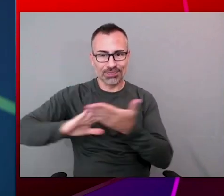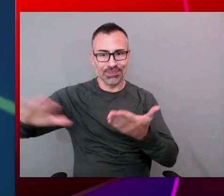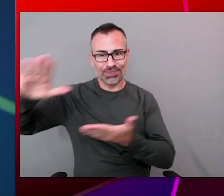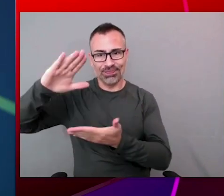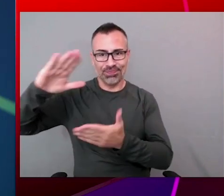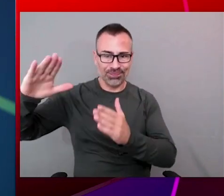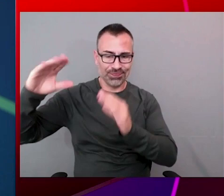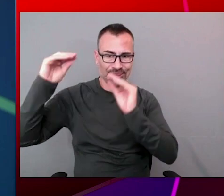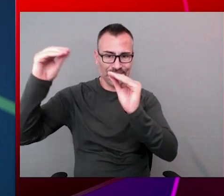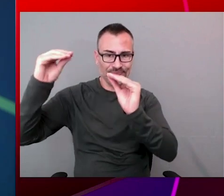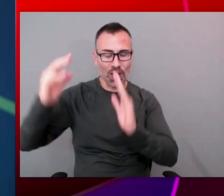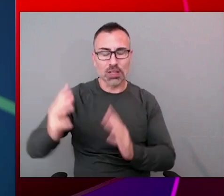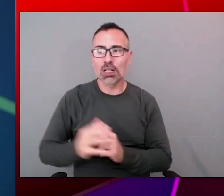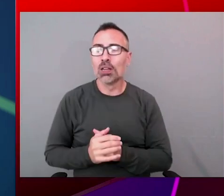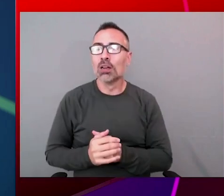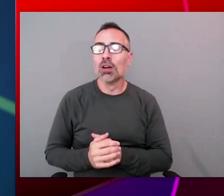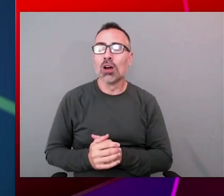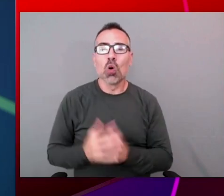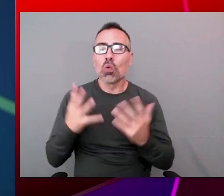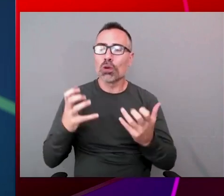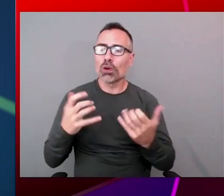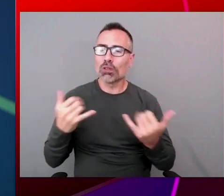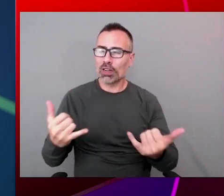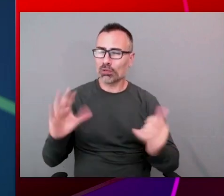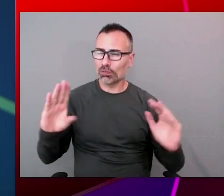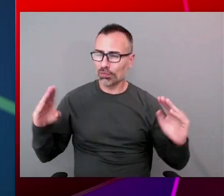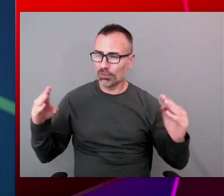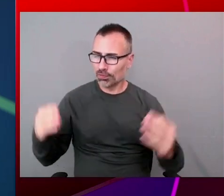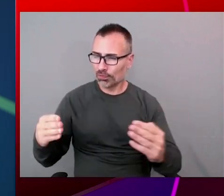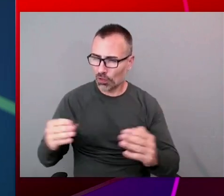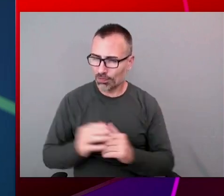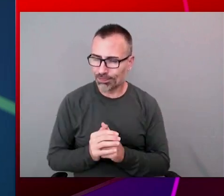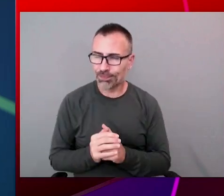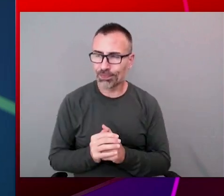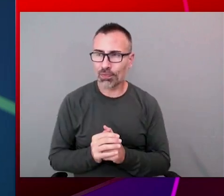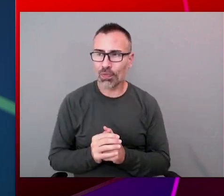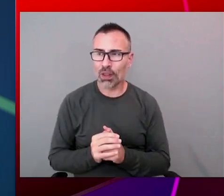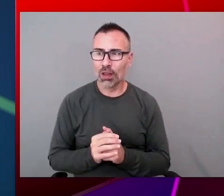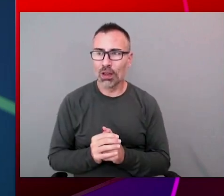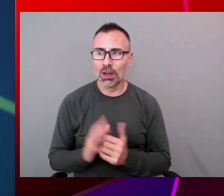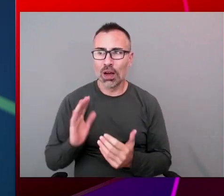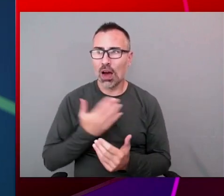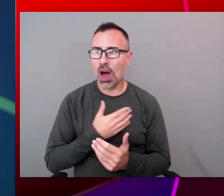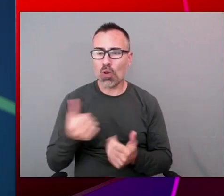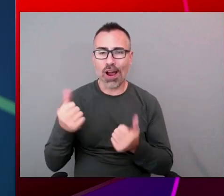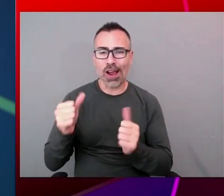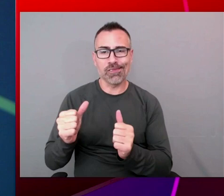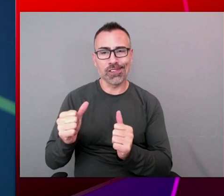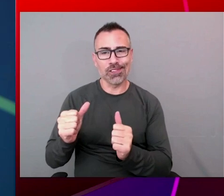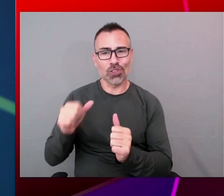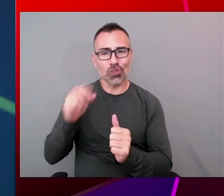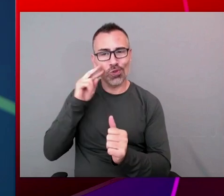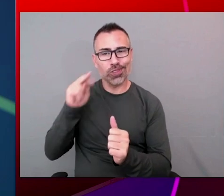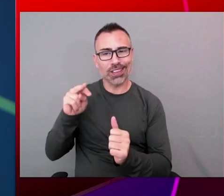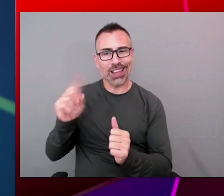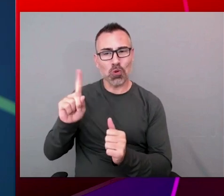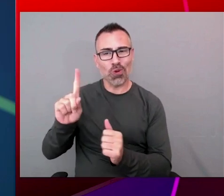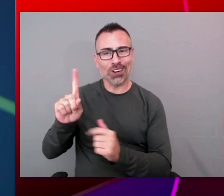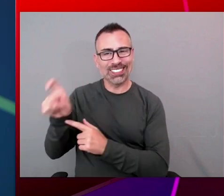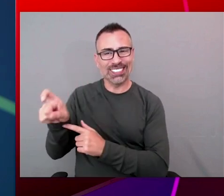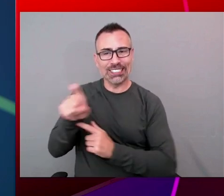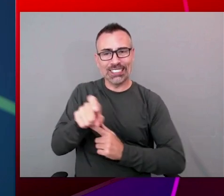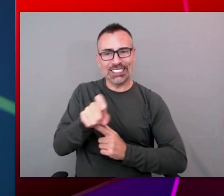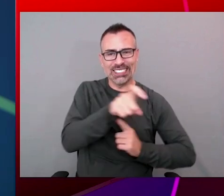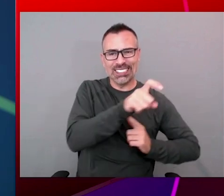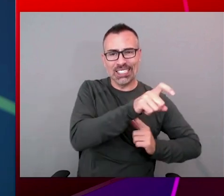sure that we are focused. So we are really trying to focus our efforts where their need is. And so we want to make sure